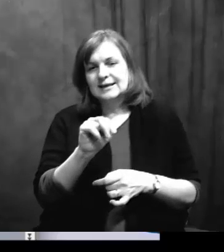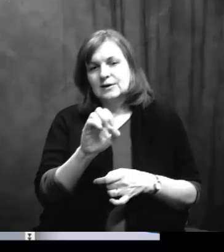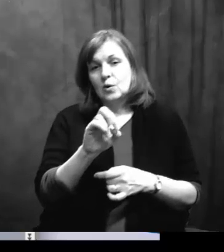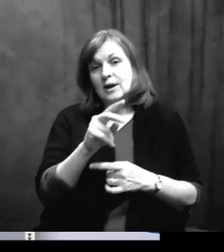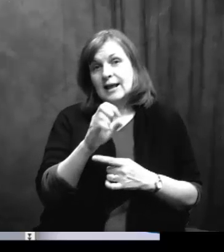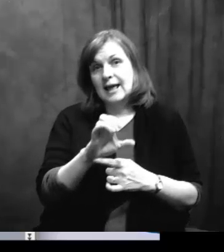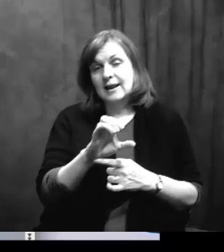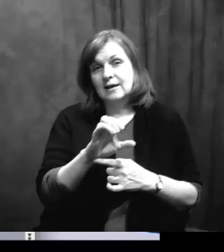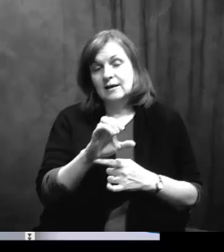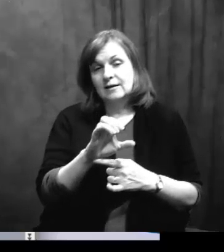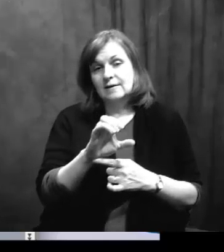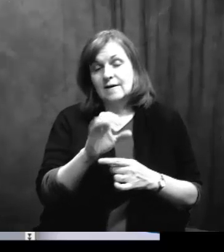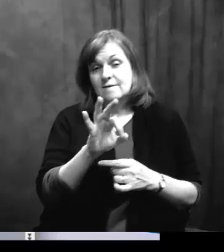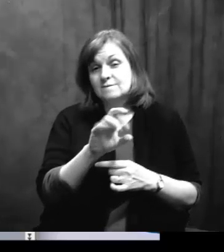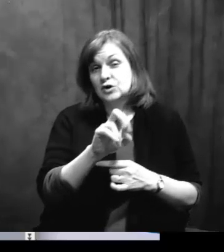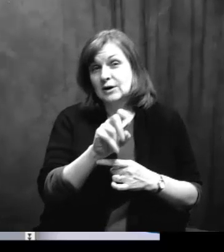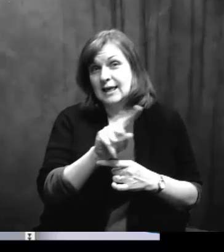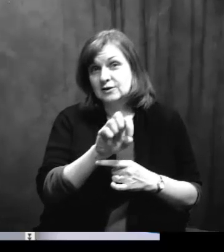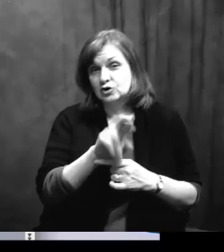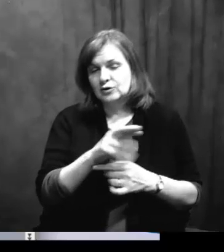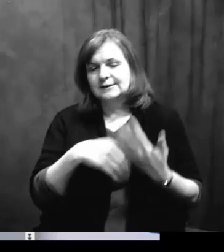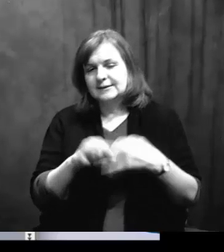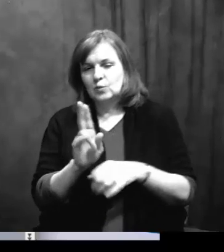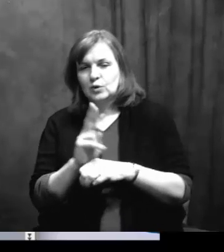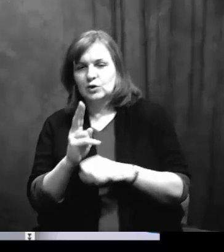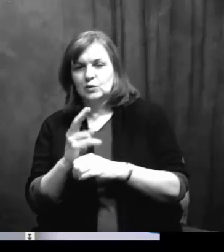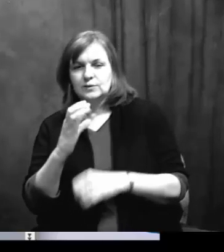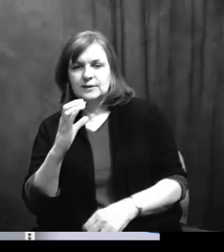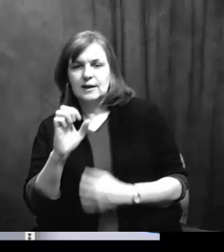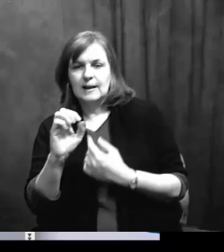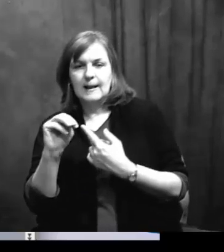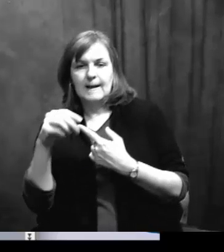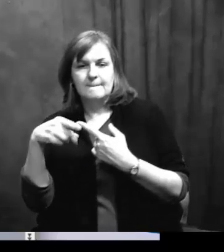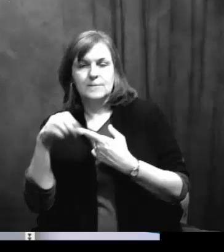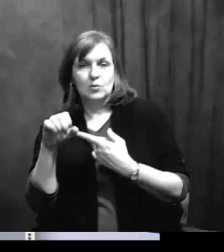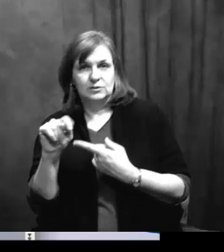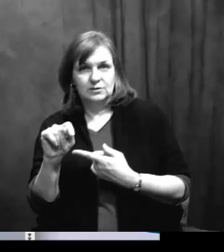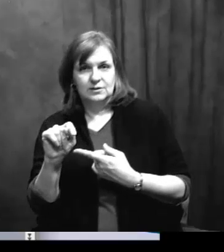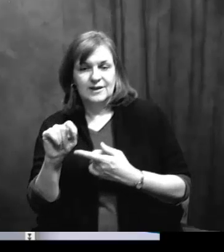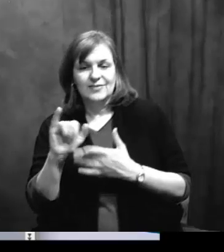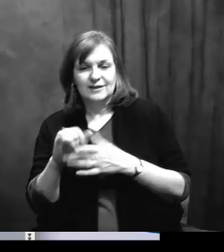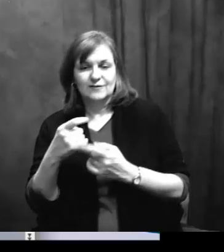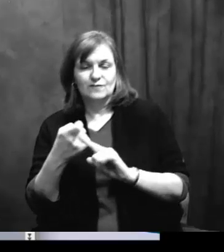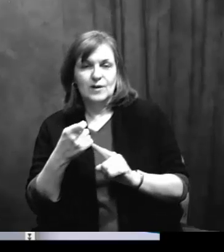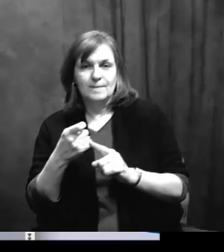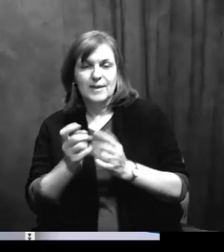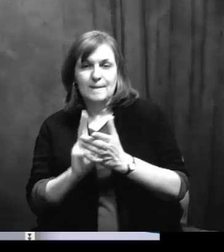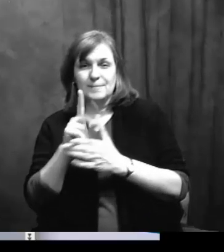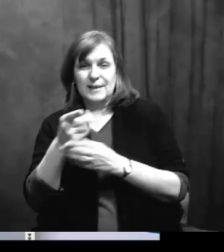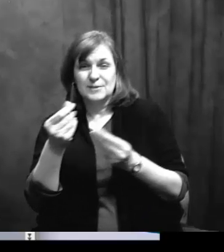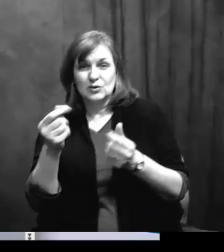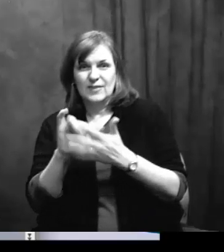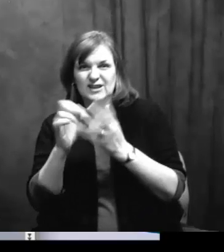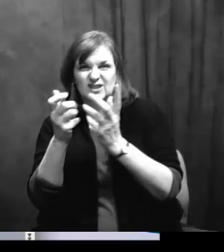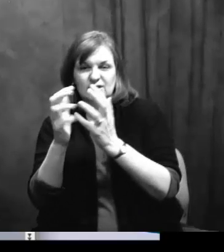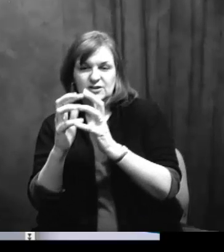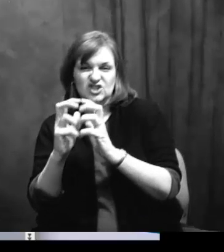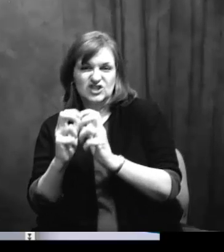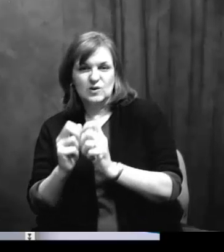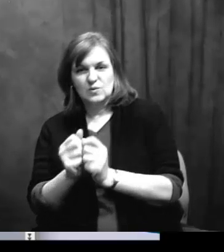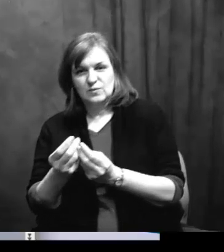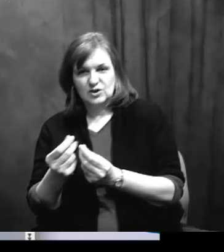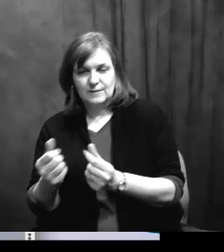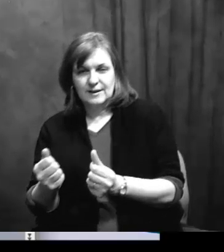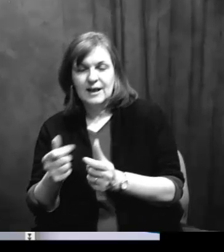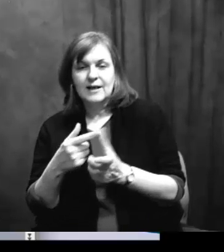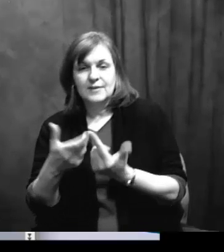than the inorganic chemical fertilizers is compost. So compost is derived from decaying plant material